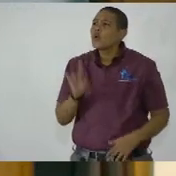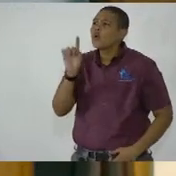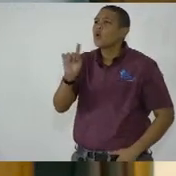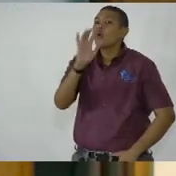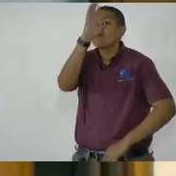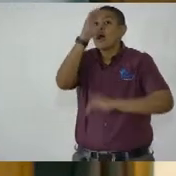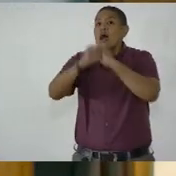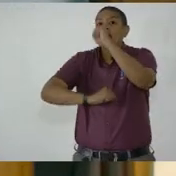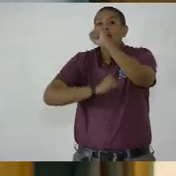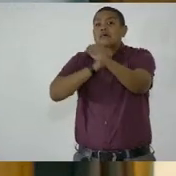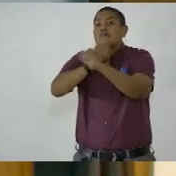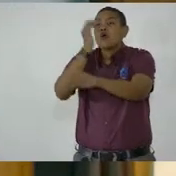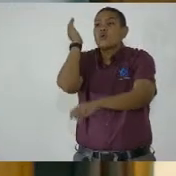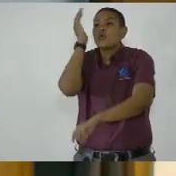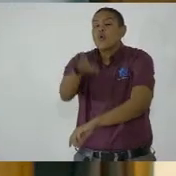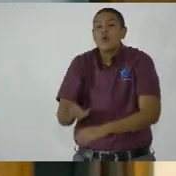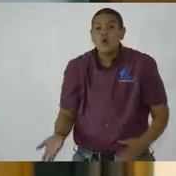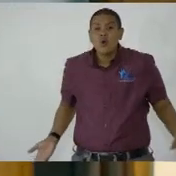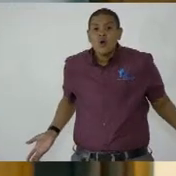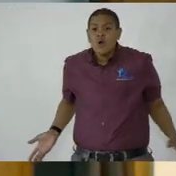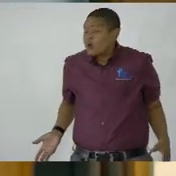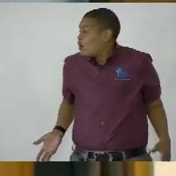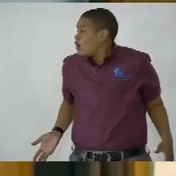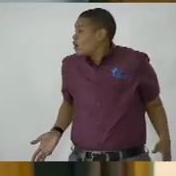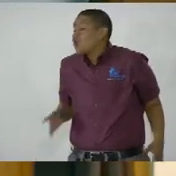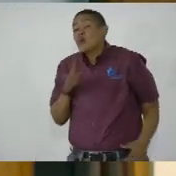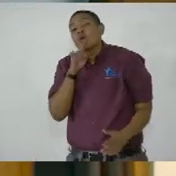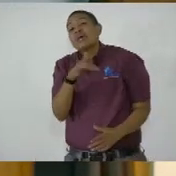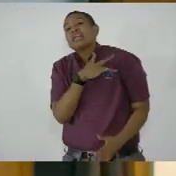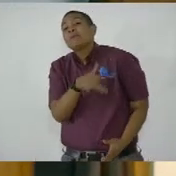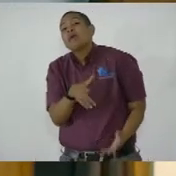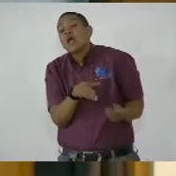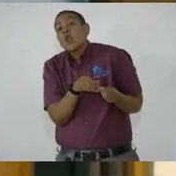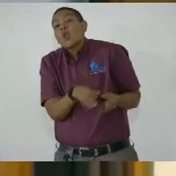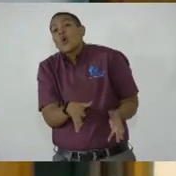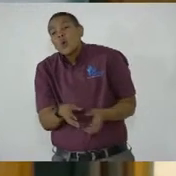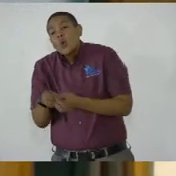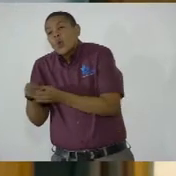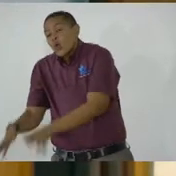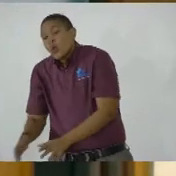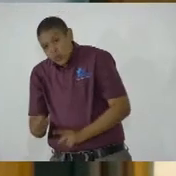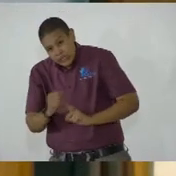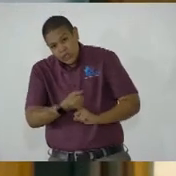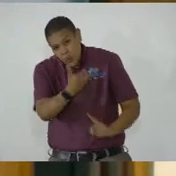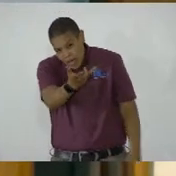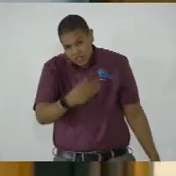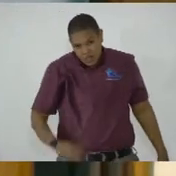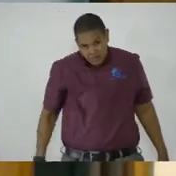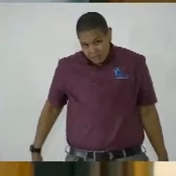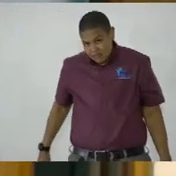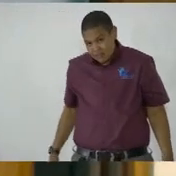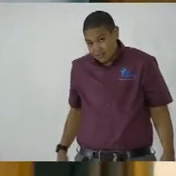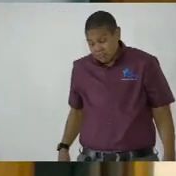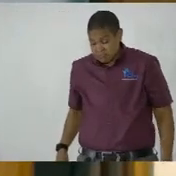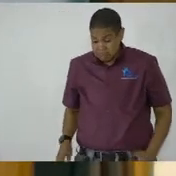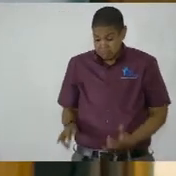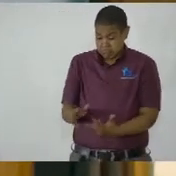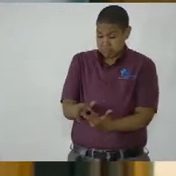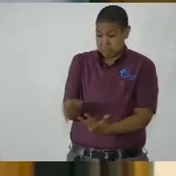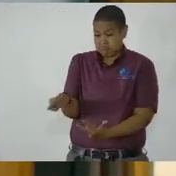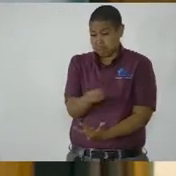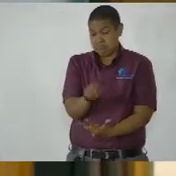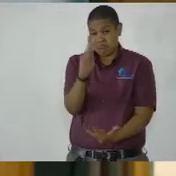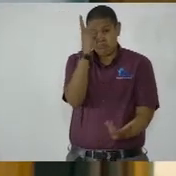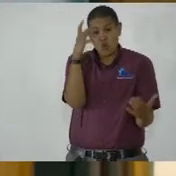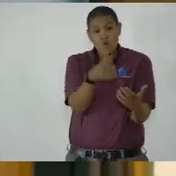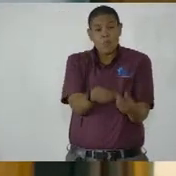plus, in all sincerity, is a lose-lose situation. Neither party wins. And that is